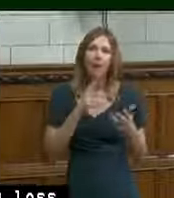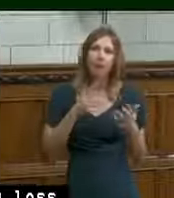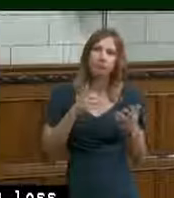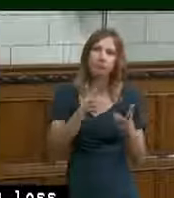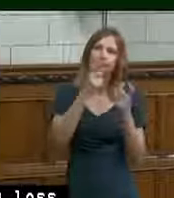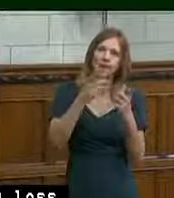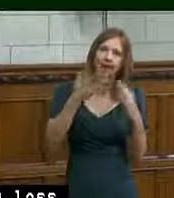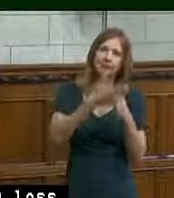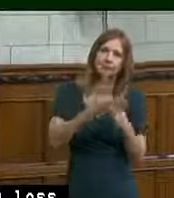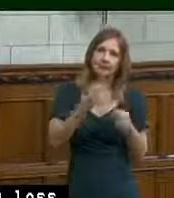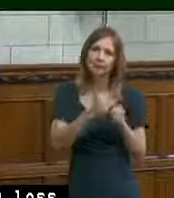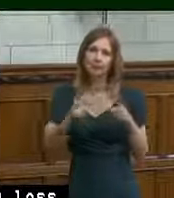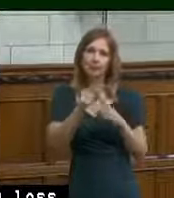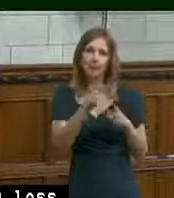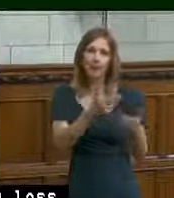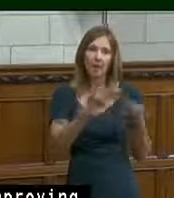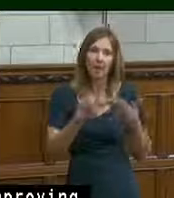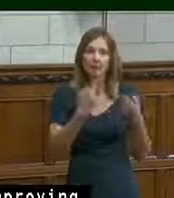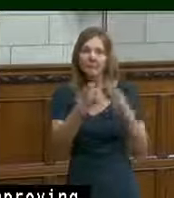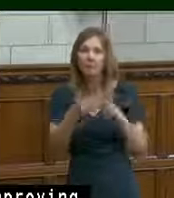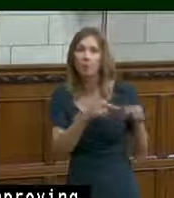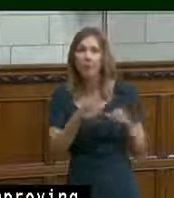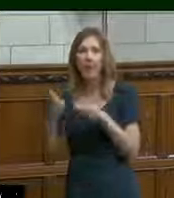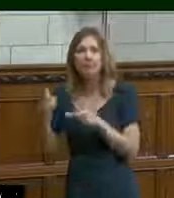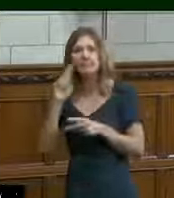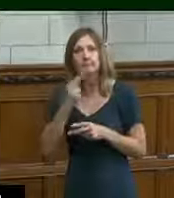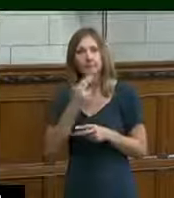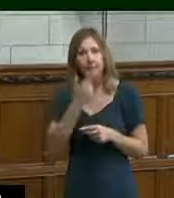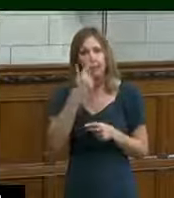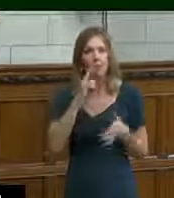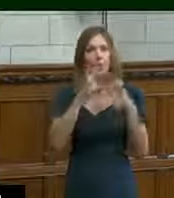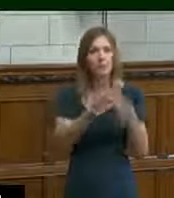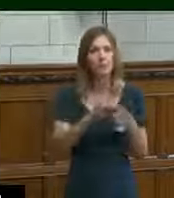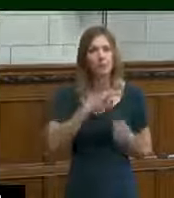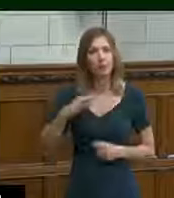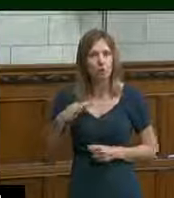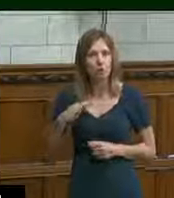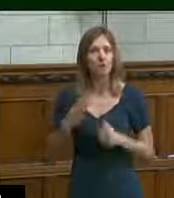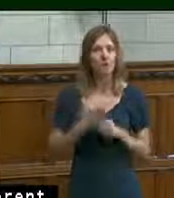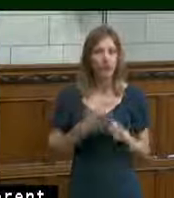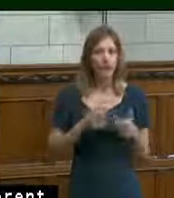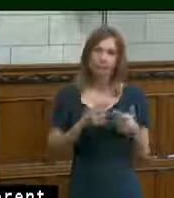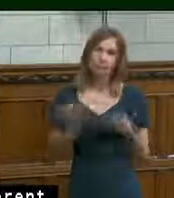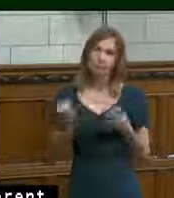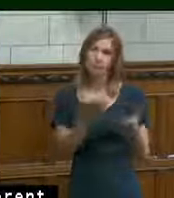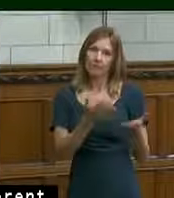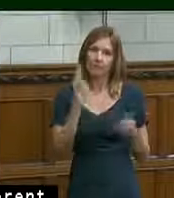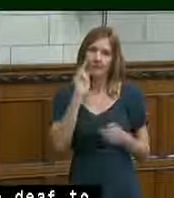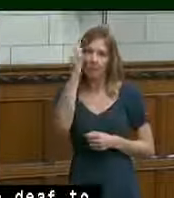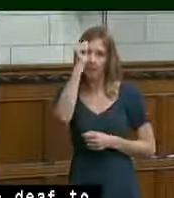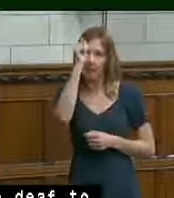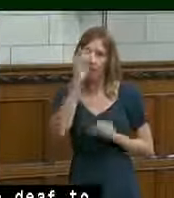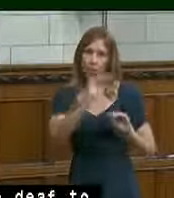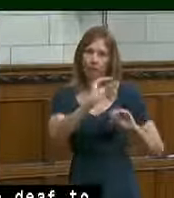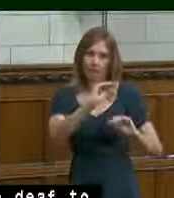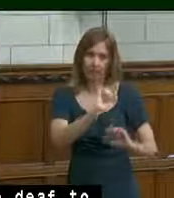range of different methods for people who are deaf to contact surgery, providing deaf awareness training for practice staff, and